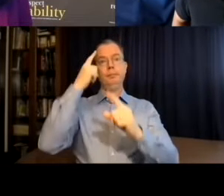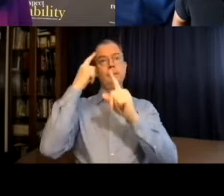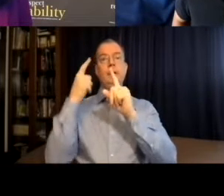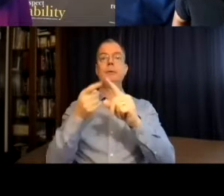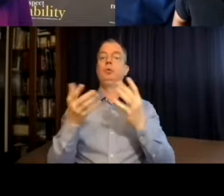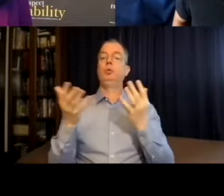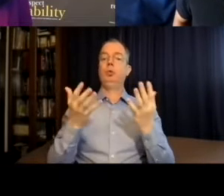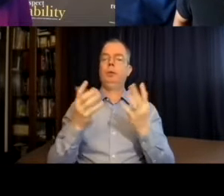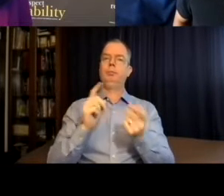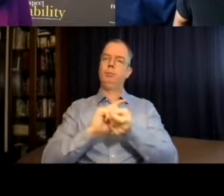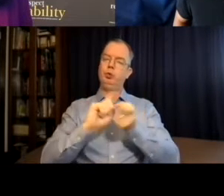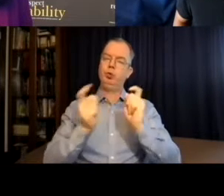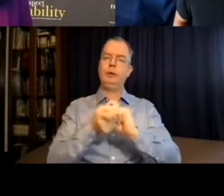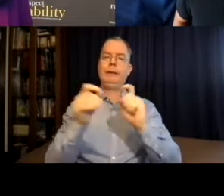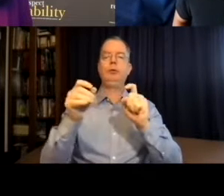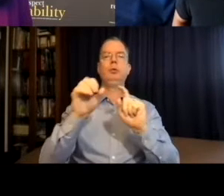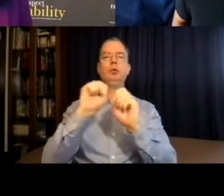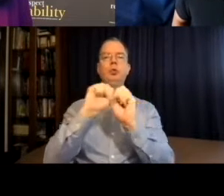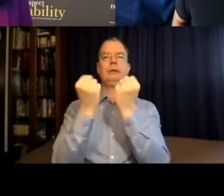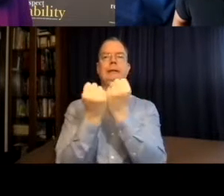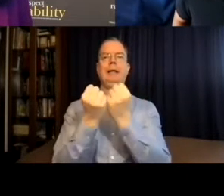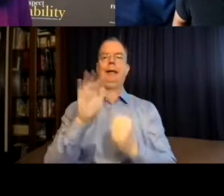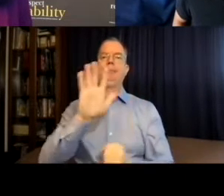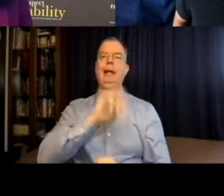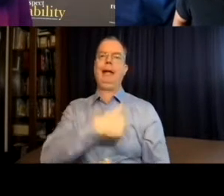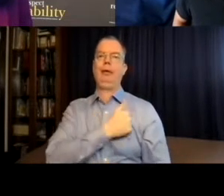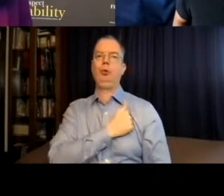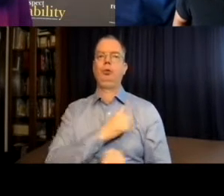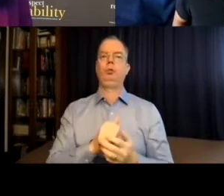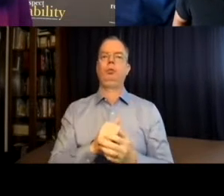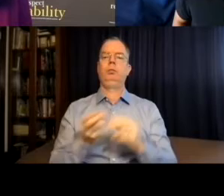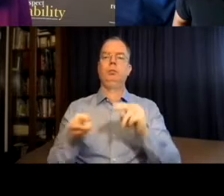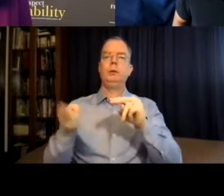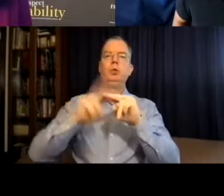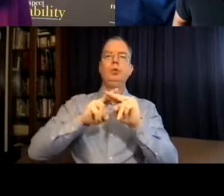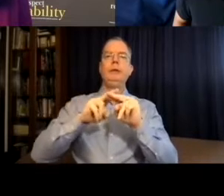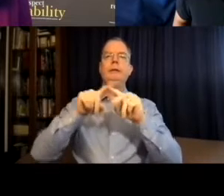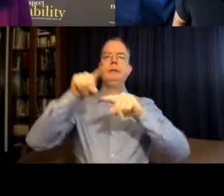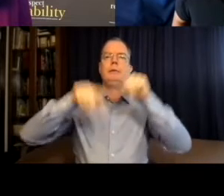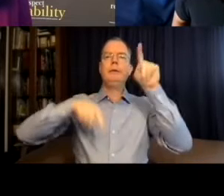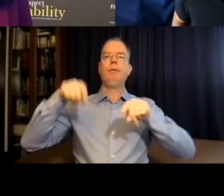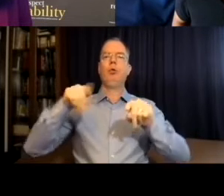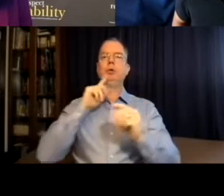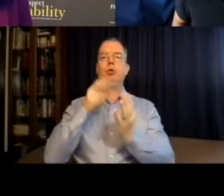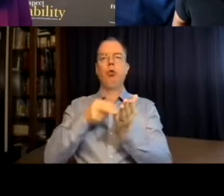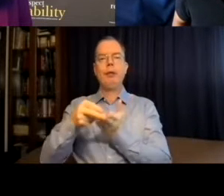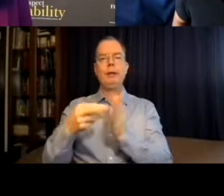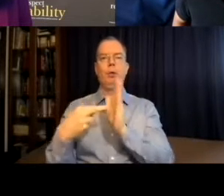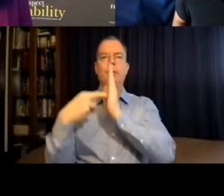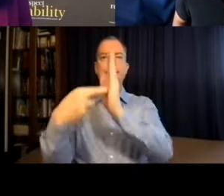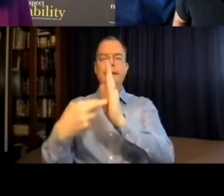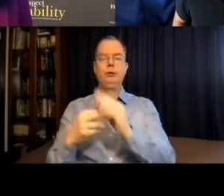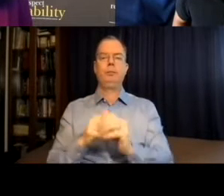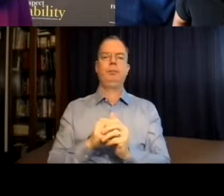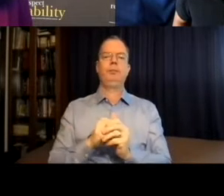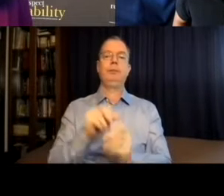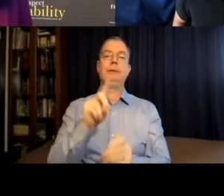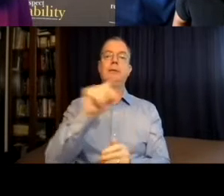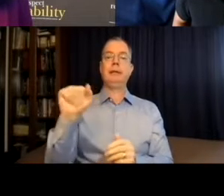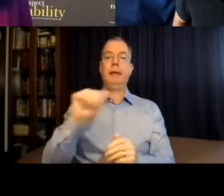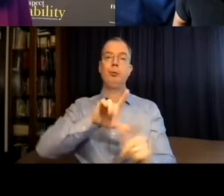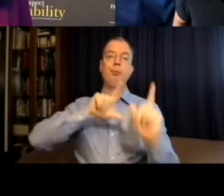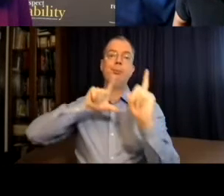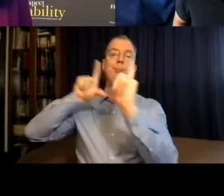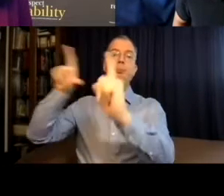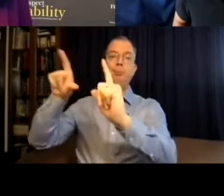Our mission is threefold. The first is changing attitudes, increasing diverse and authentic representation of